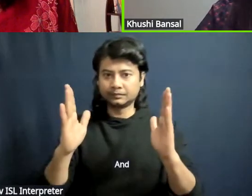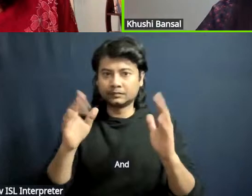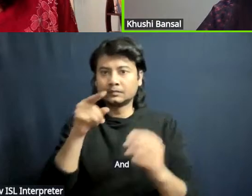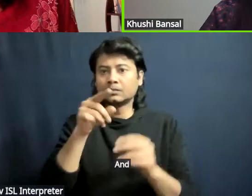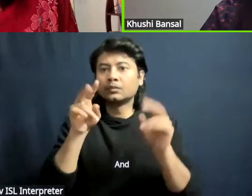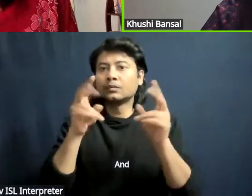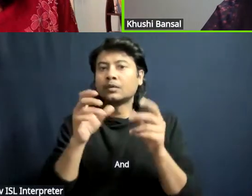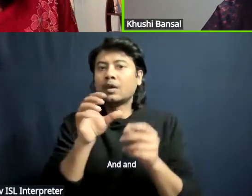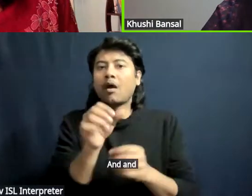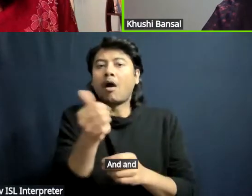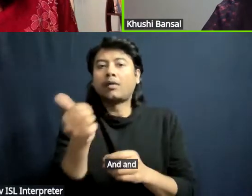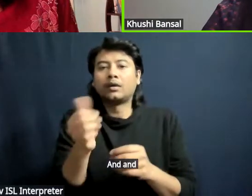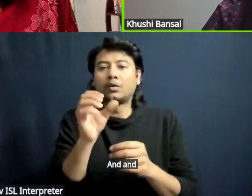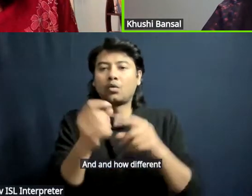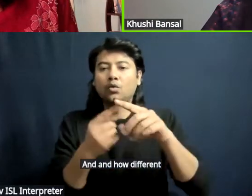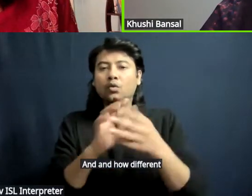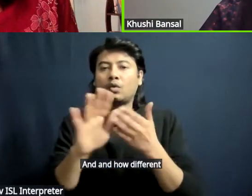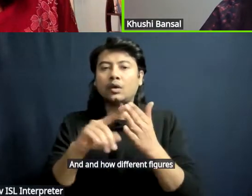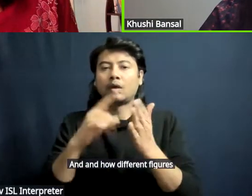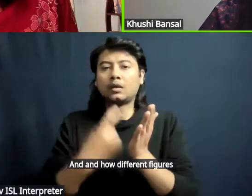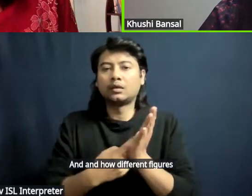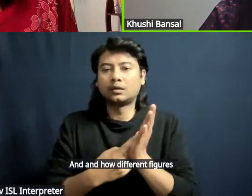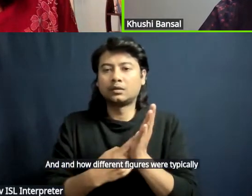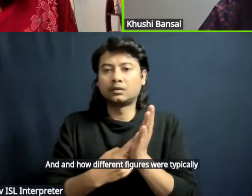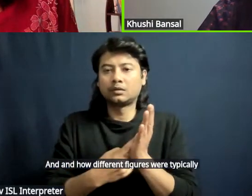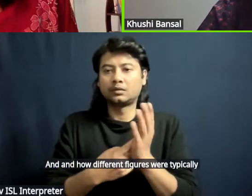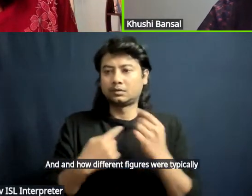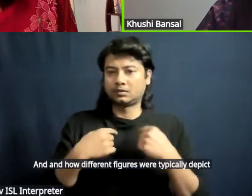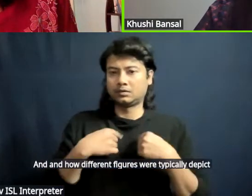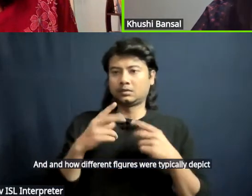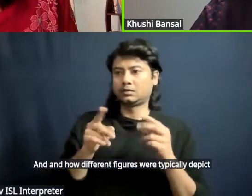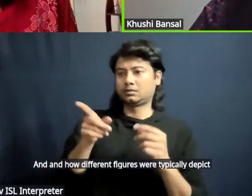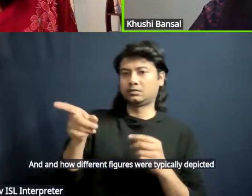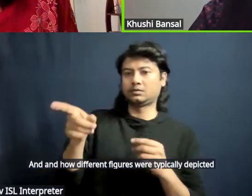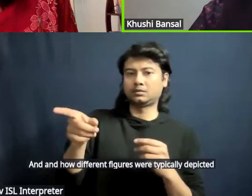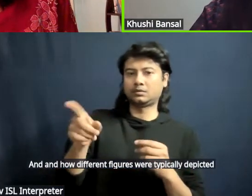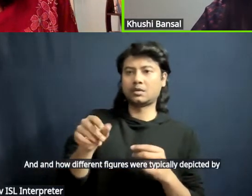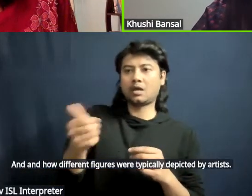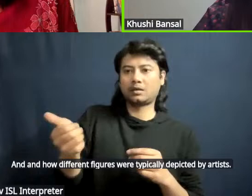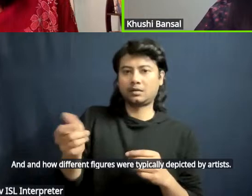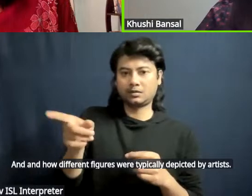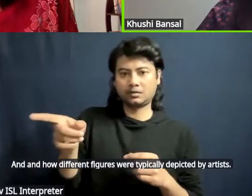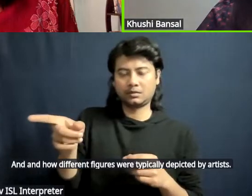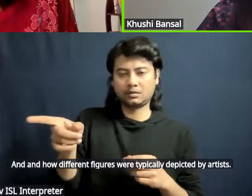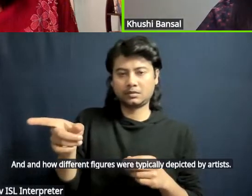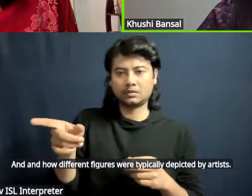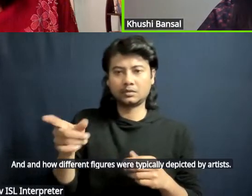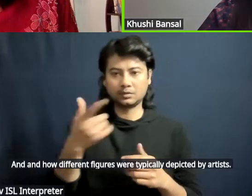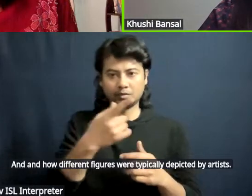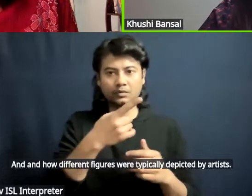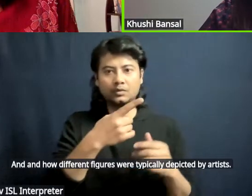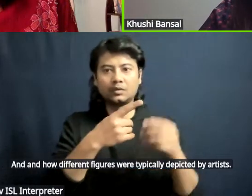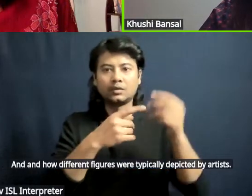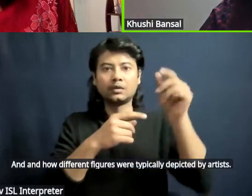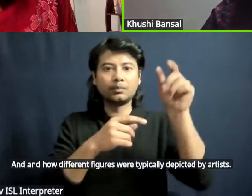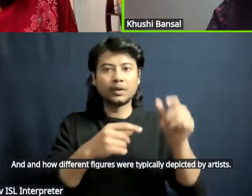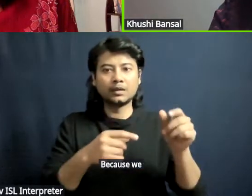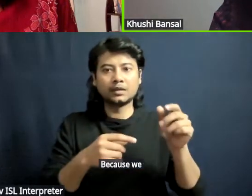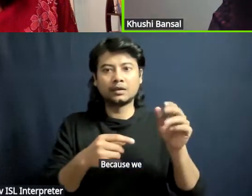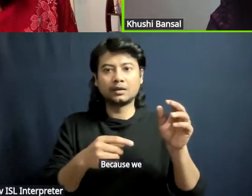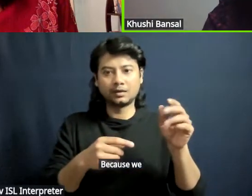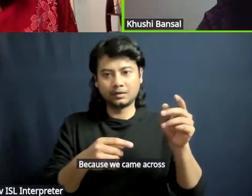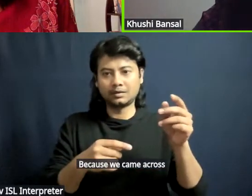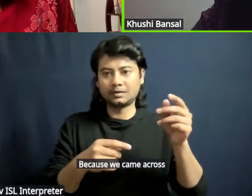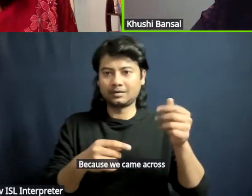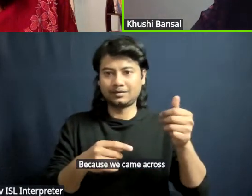how different figures were typically depicted by artists. Because we came across one which